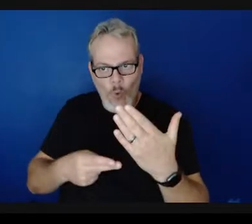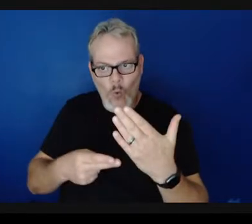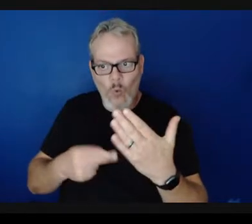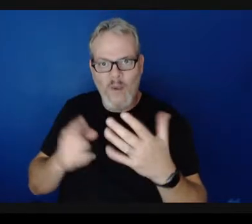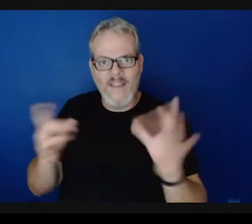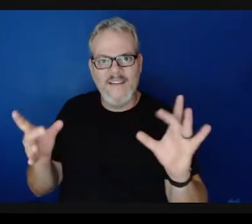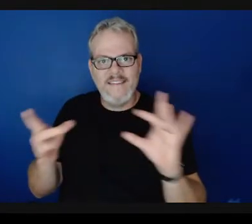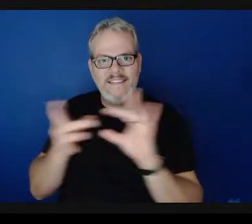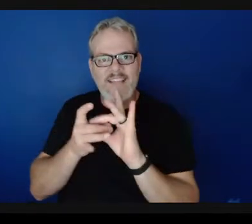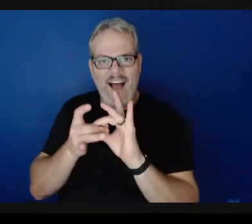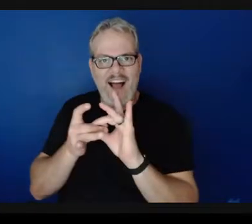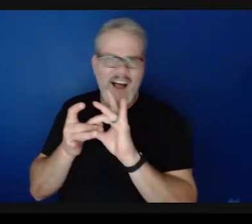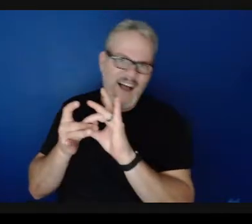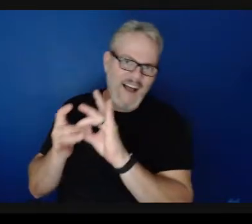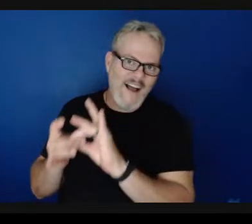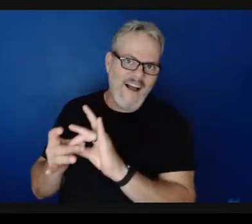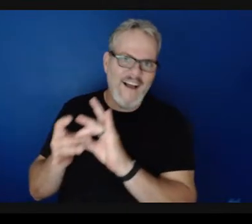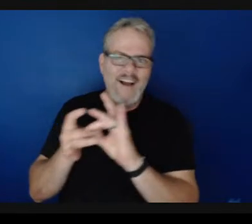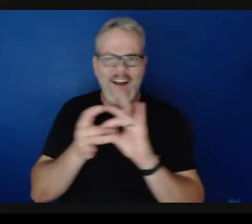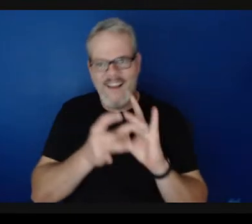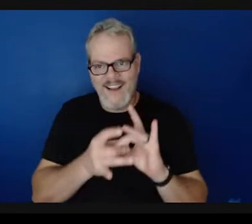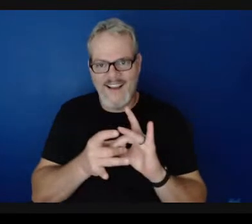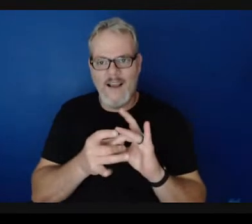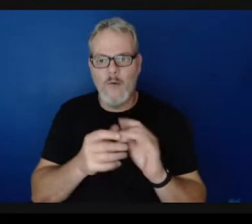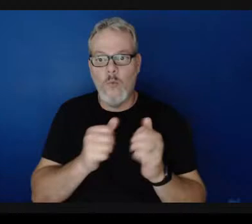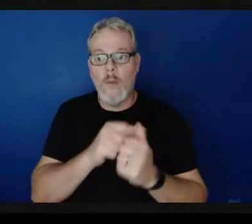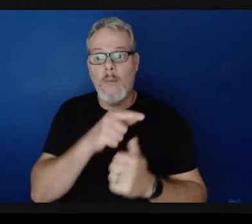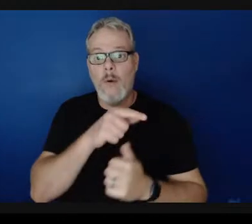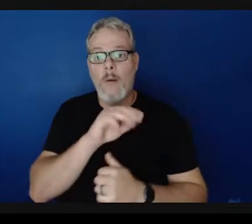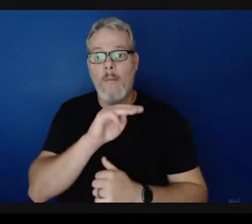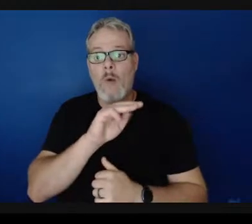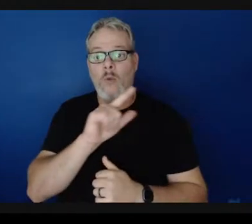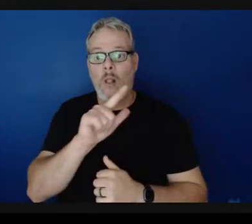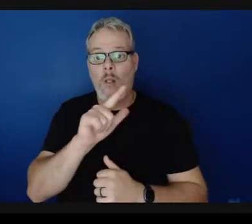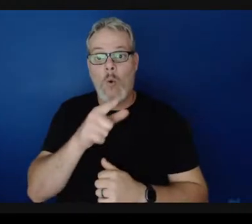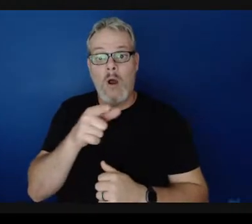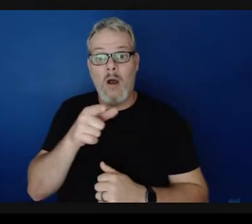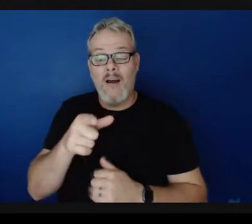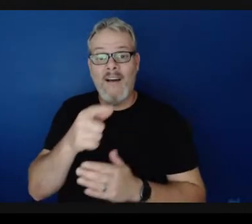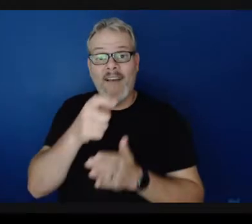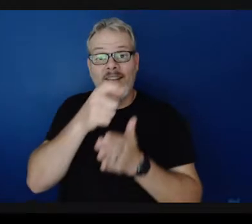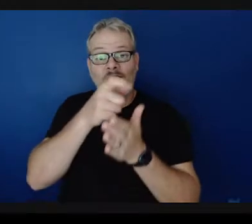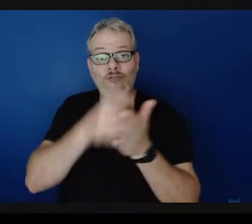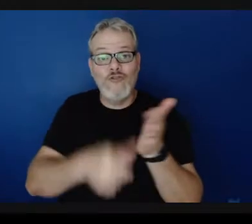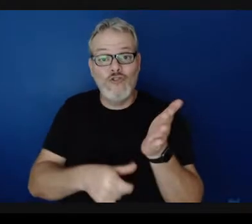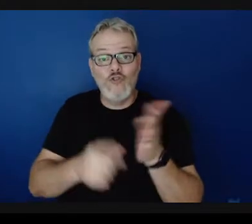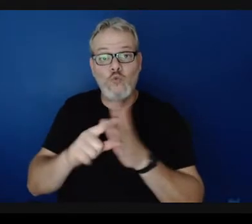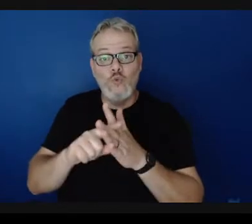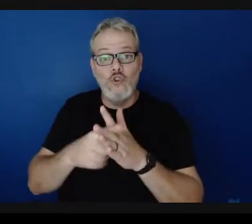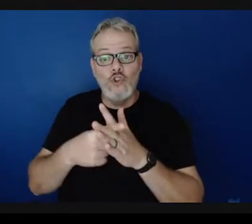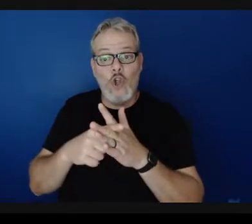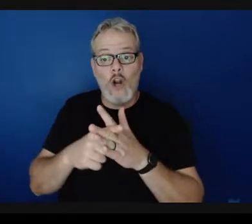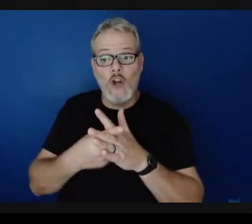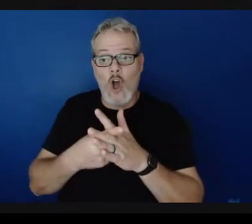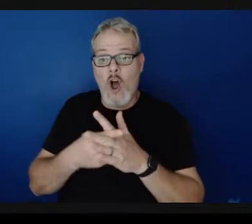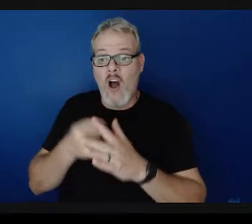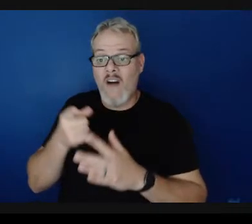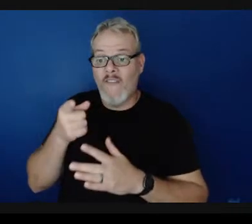together and tie the whole Mauna Loa story together here. We can come back to this paper we started off with earlier, and I'll just jump straight